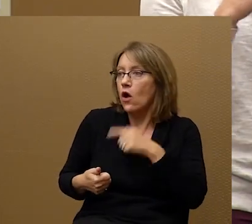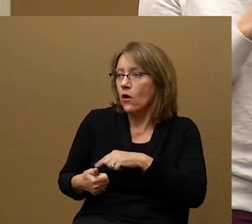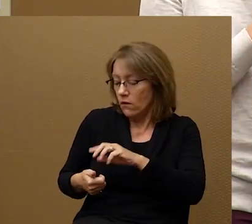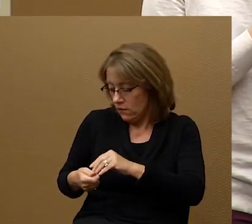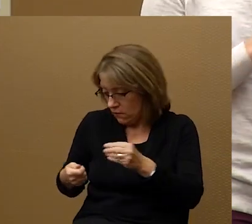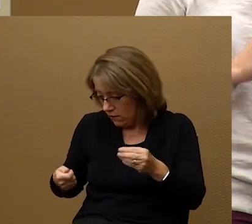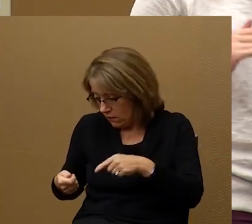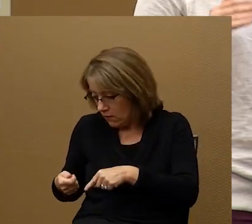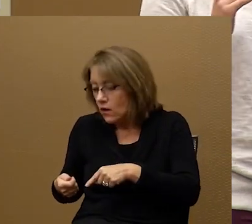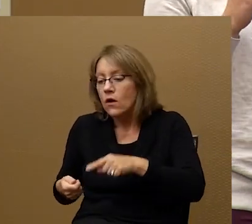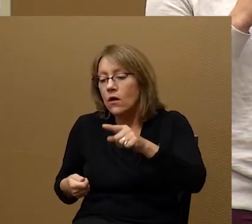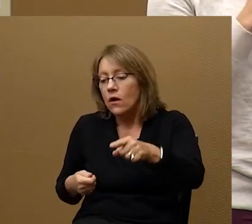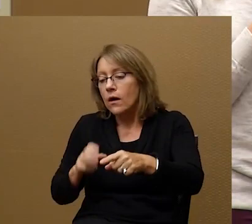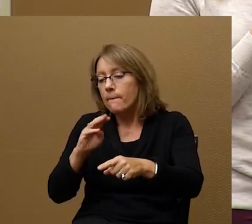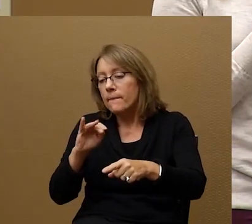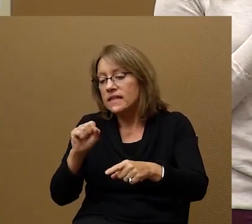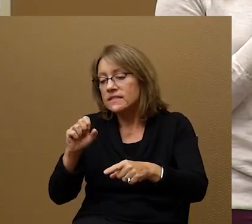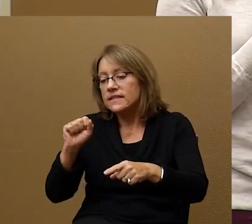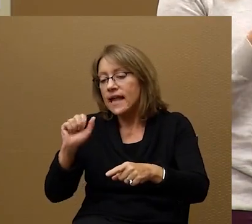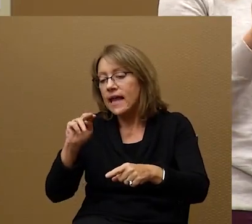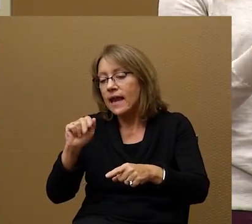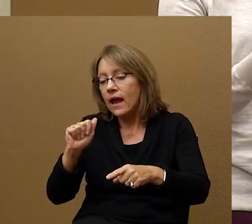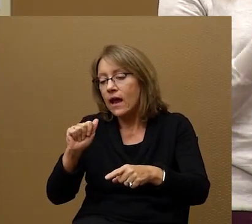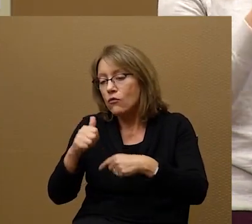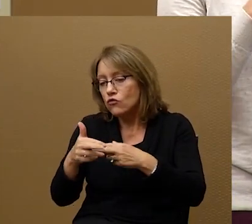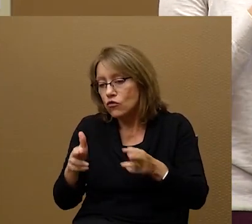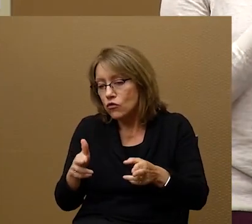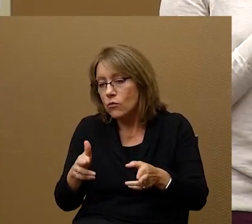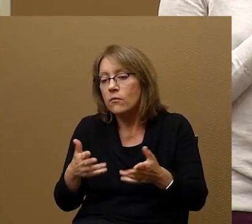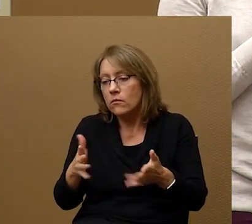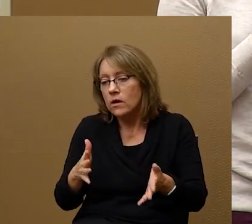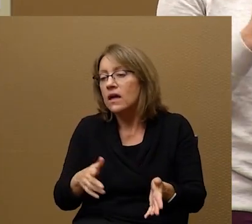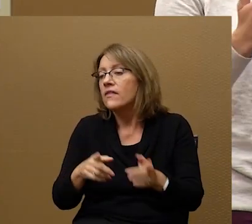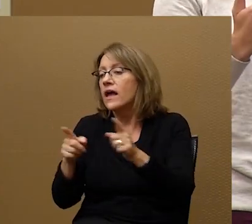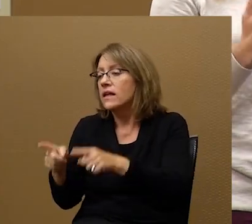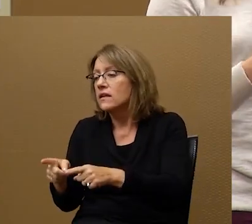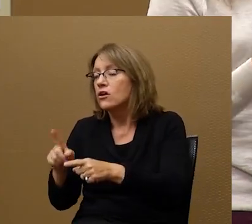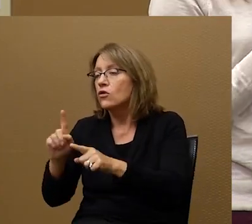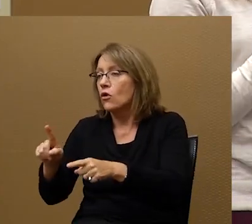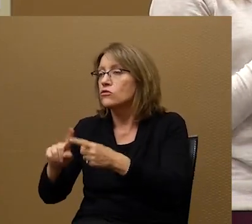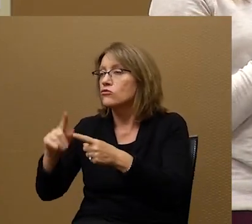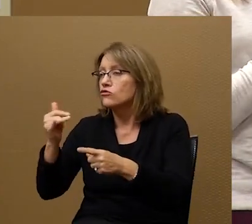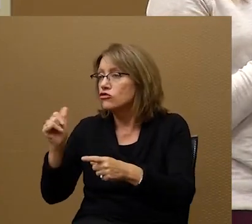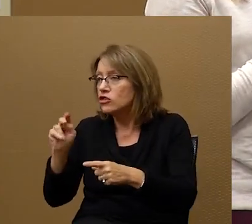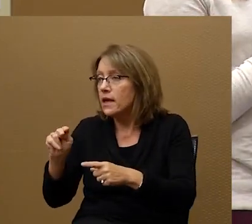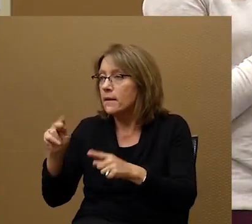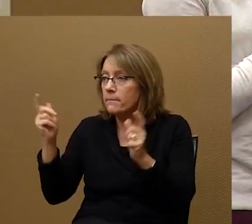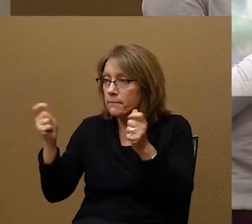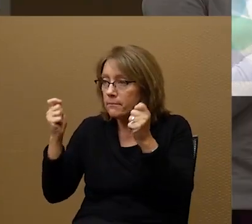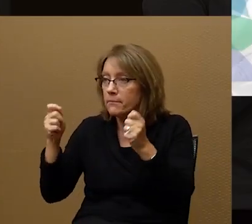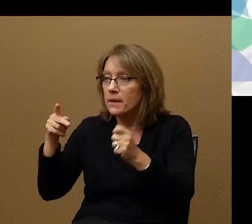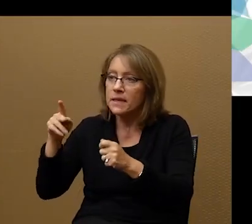to Miss Anna's room, and then I go to the gym, and then I go here, and etc.